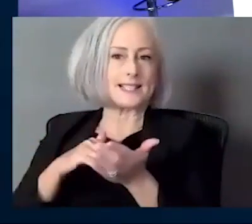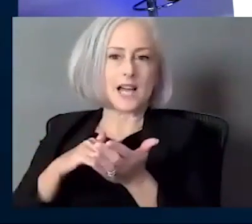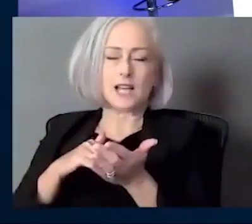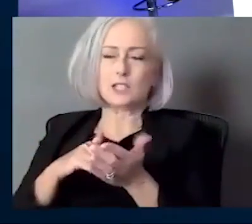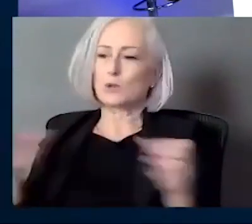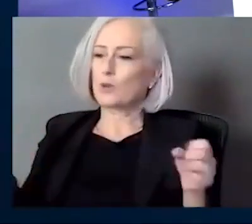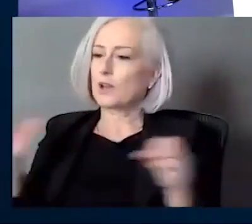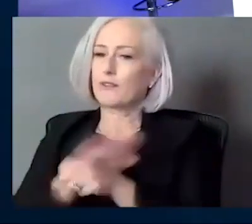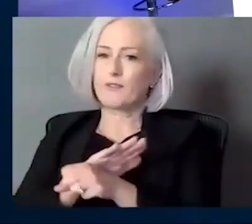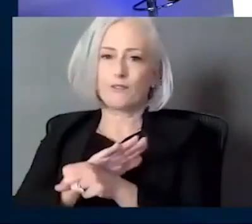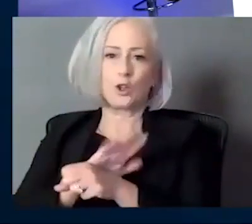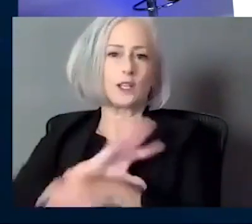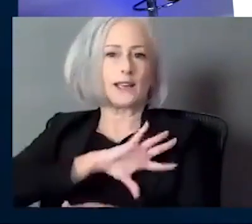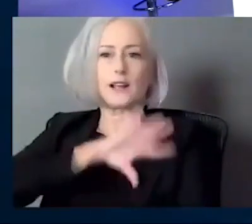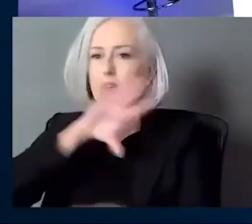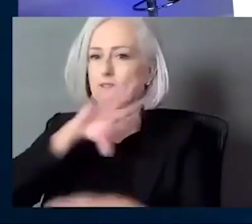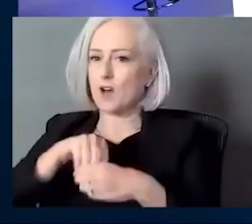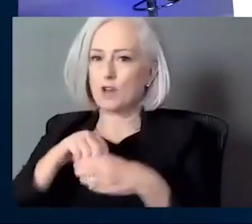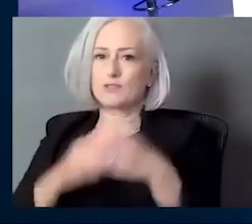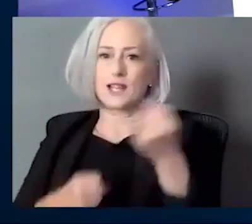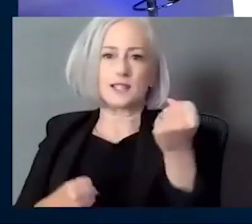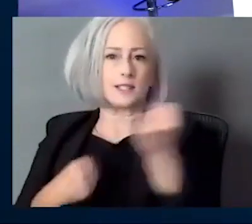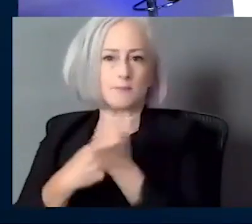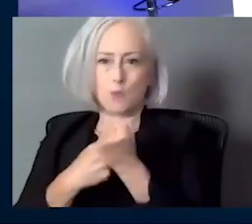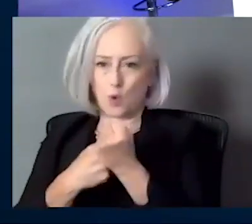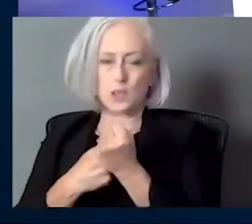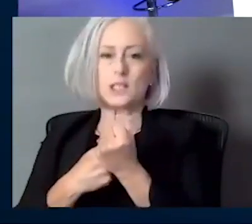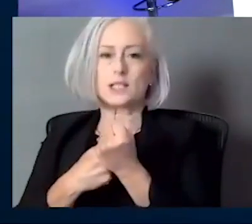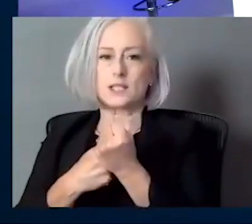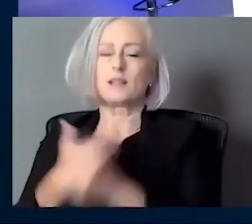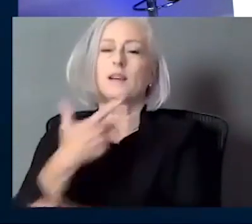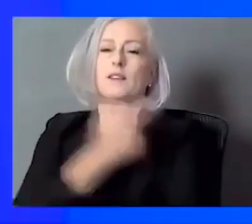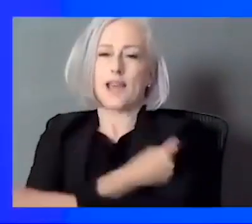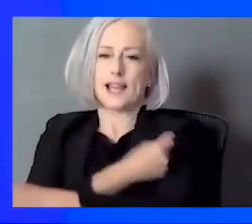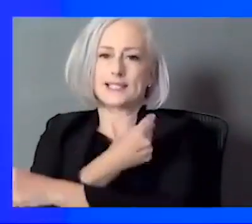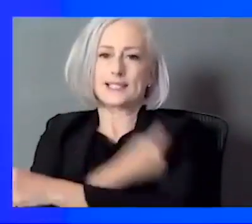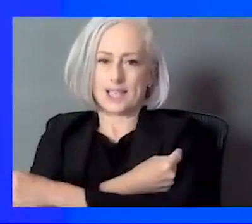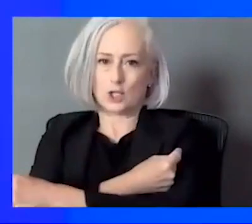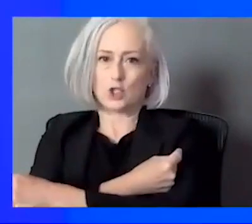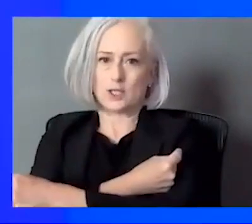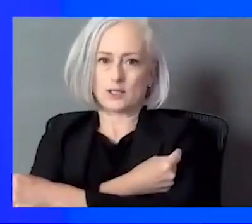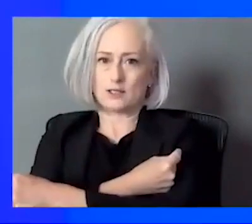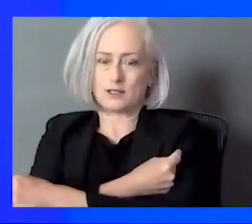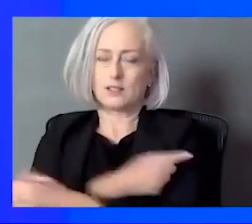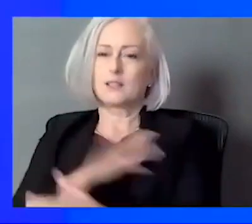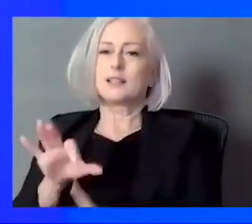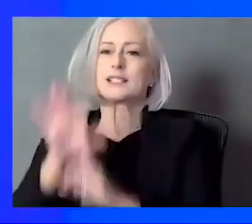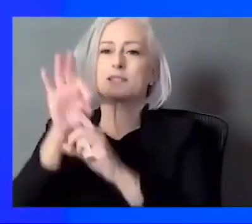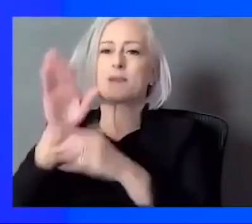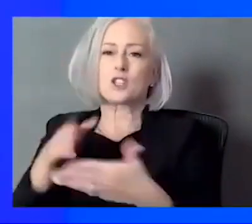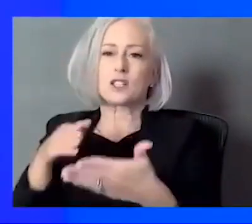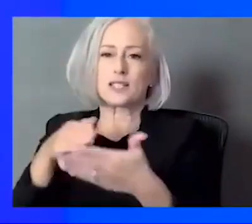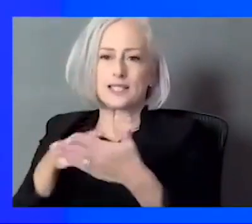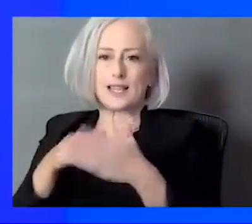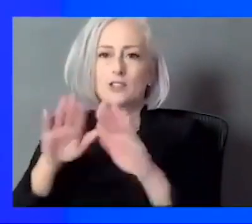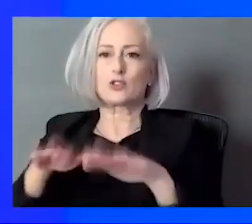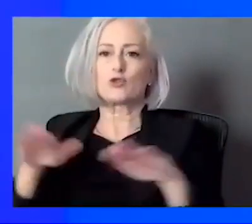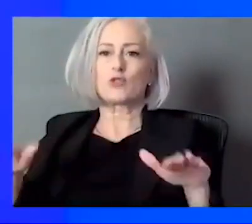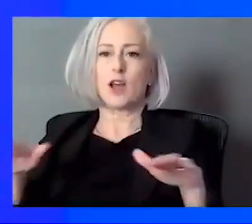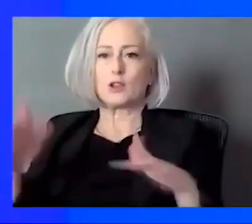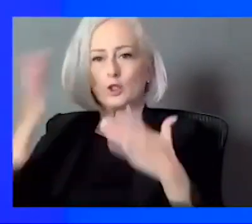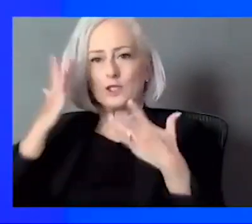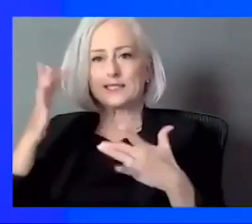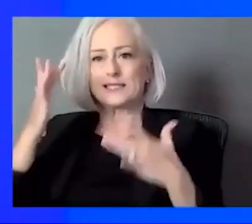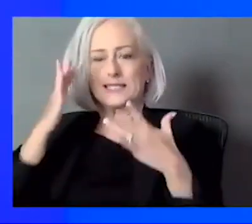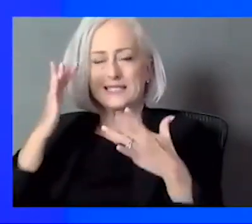involved and fully support vaccination, especially against childhood vaccine preventable diseases. We see,